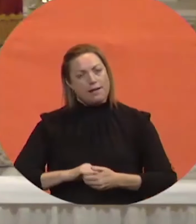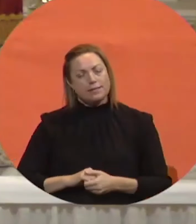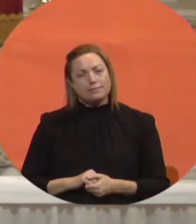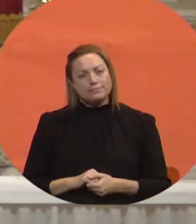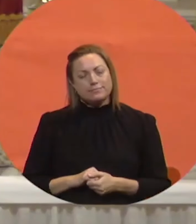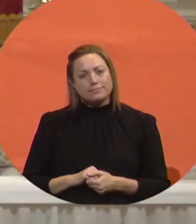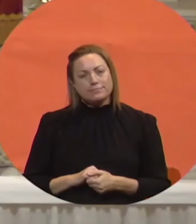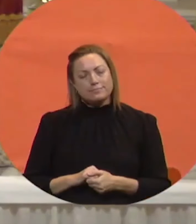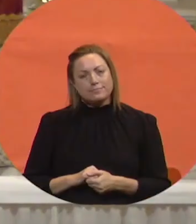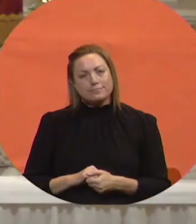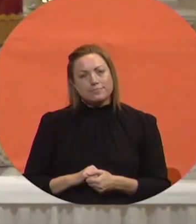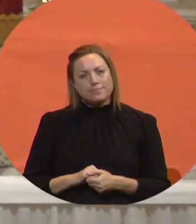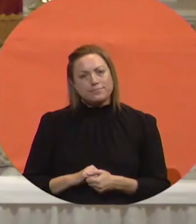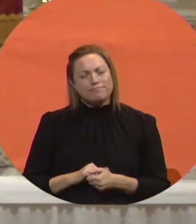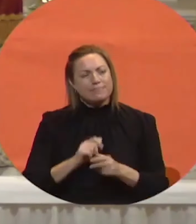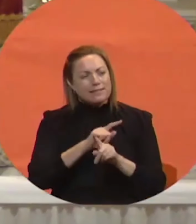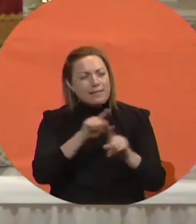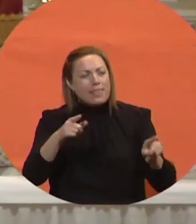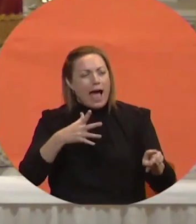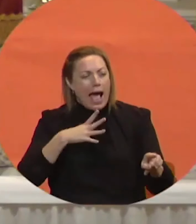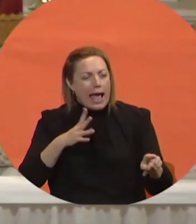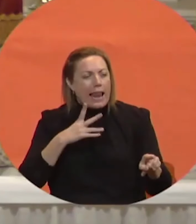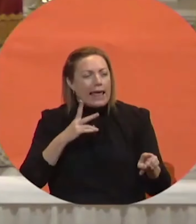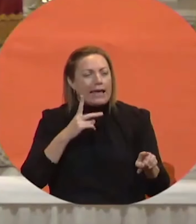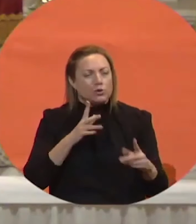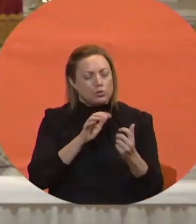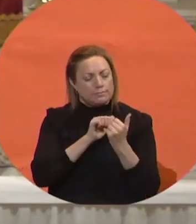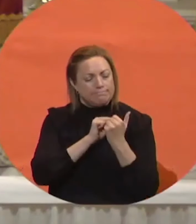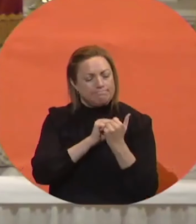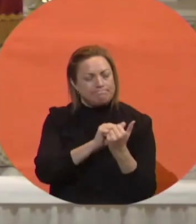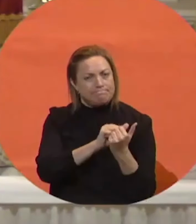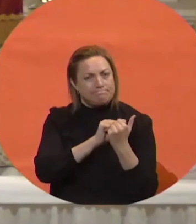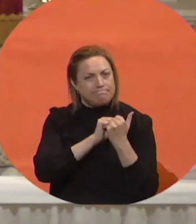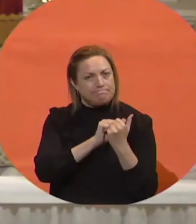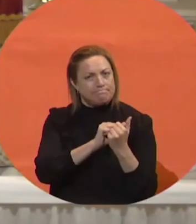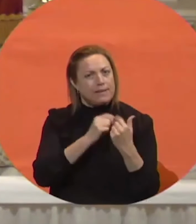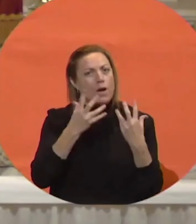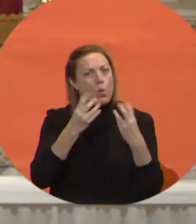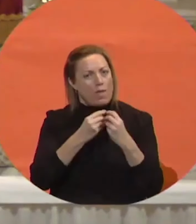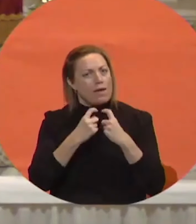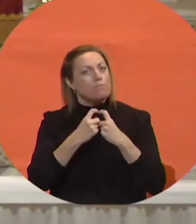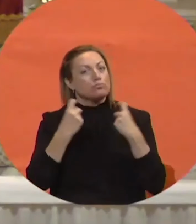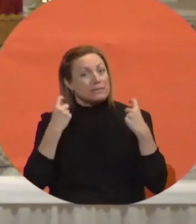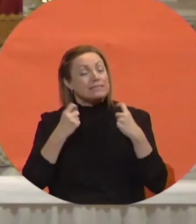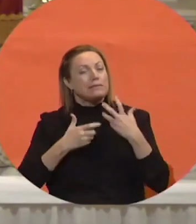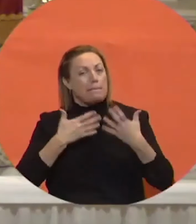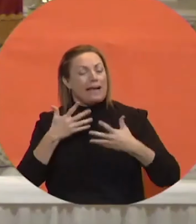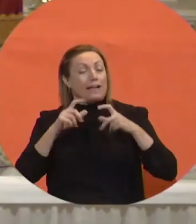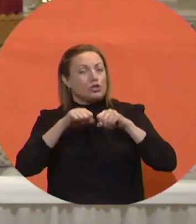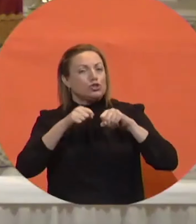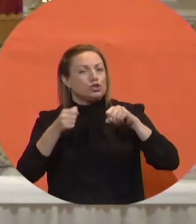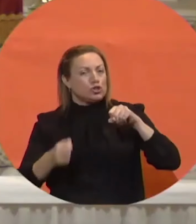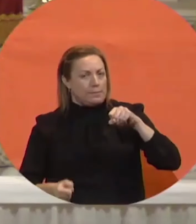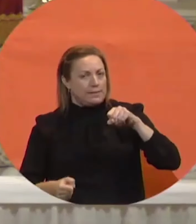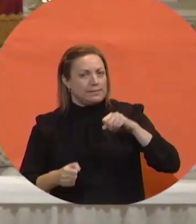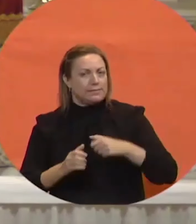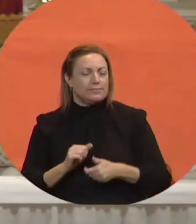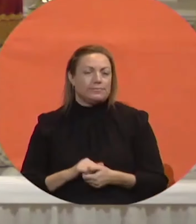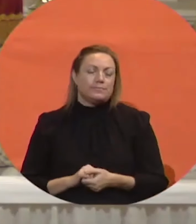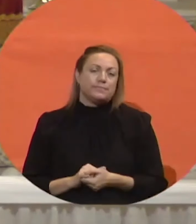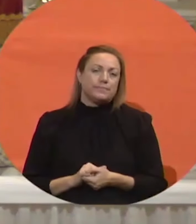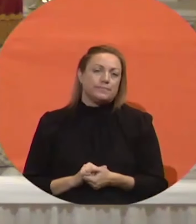befriended that they will hear and trust their shepherd's voice.